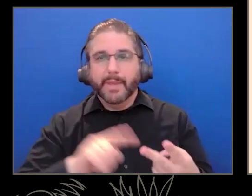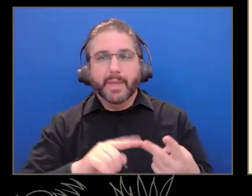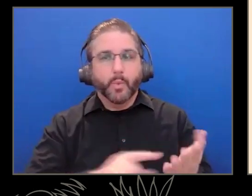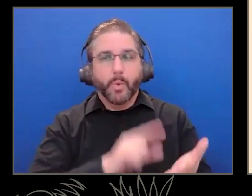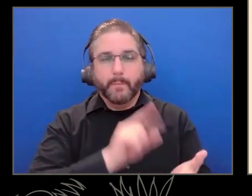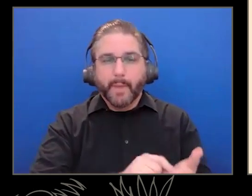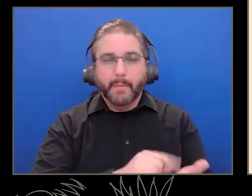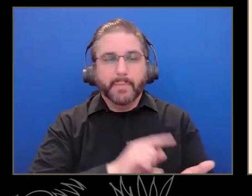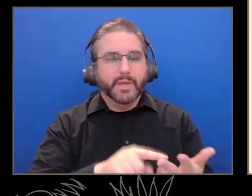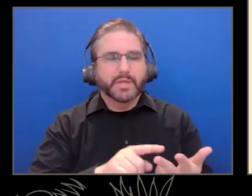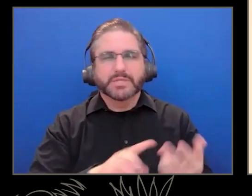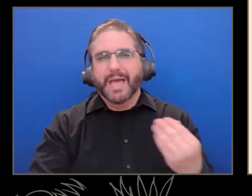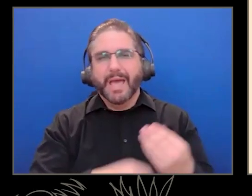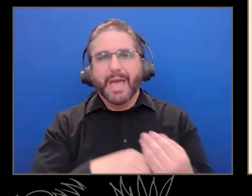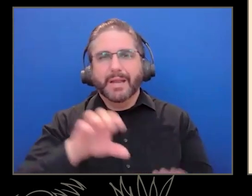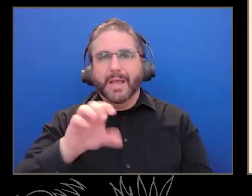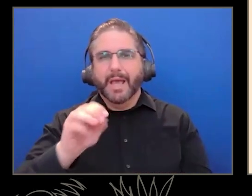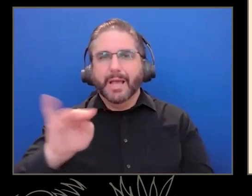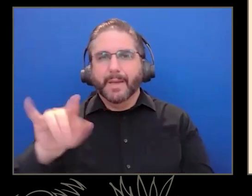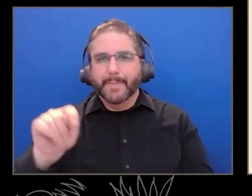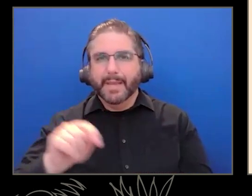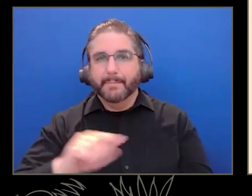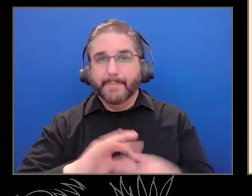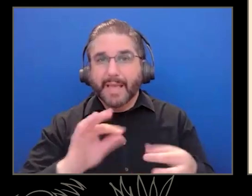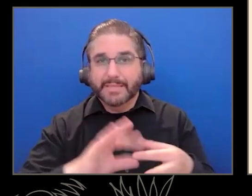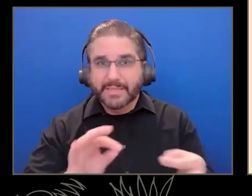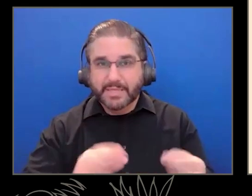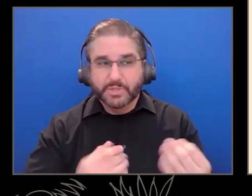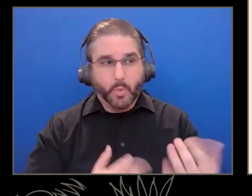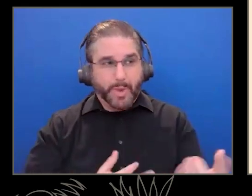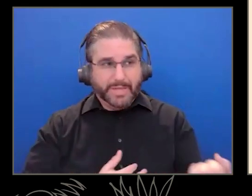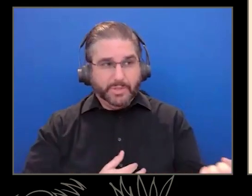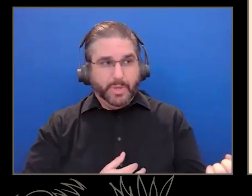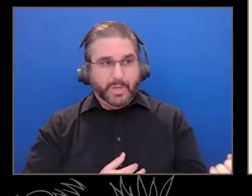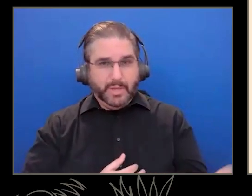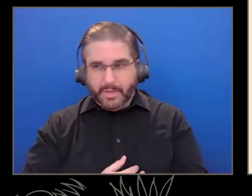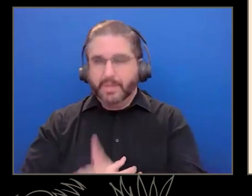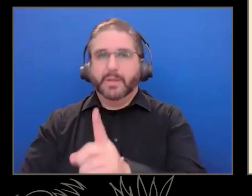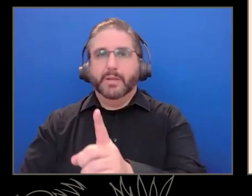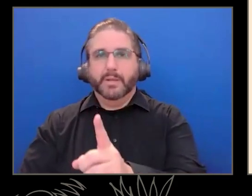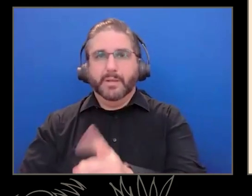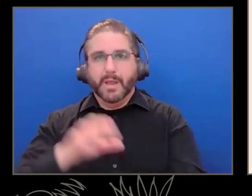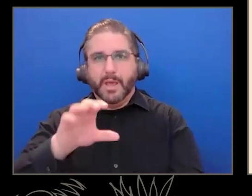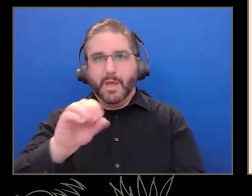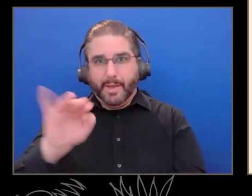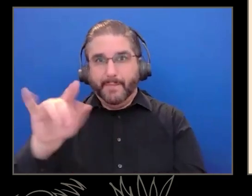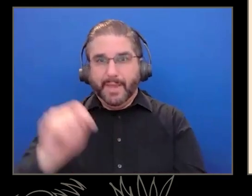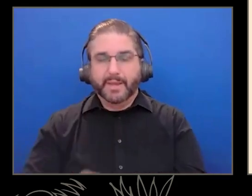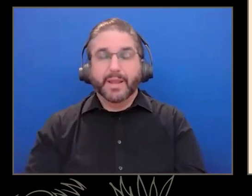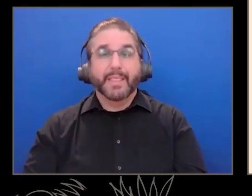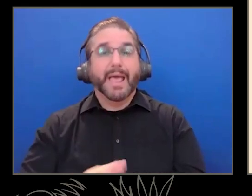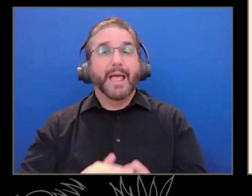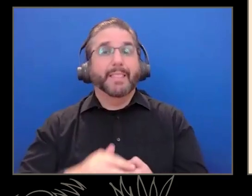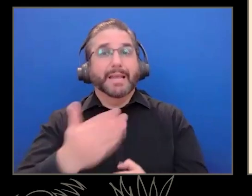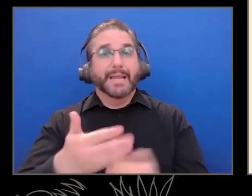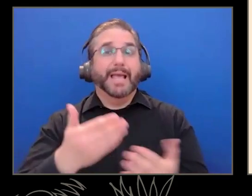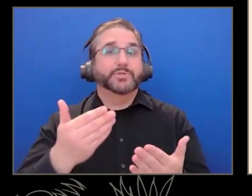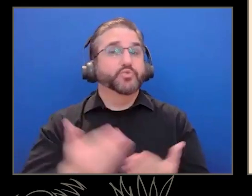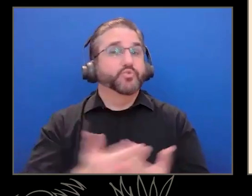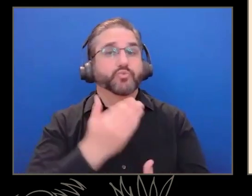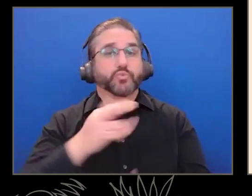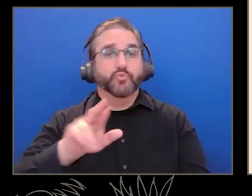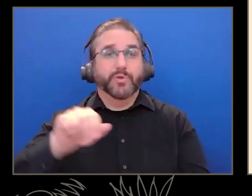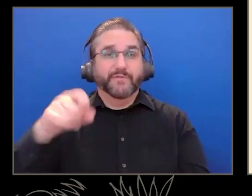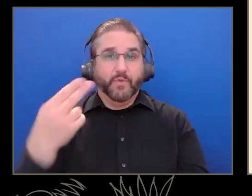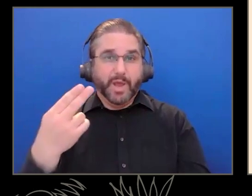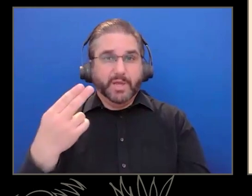message, and wait for it to commit. And as we refresh, the next refresh should hopefully